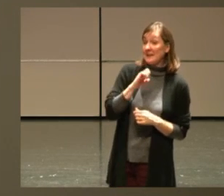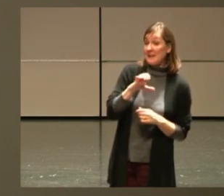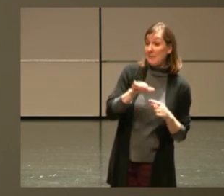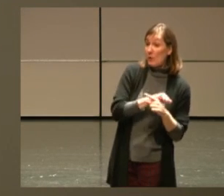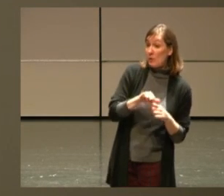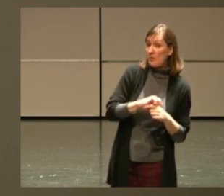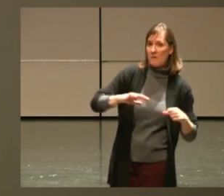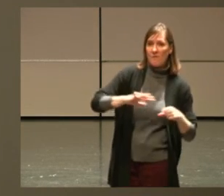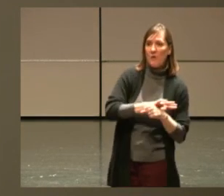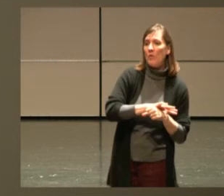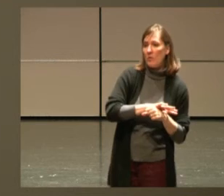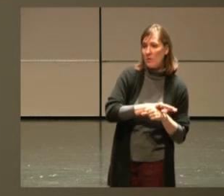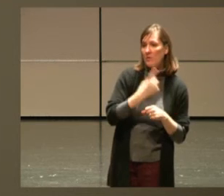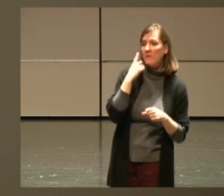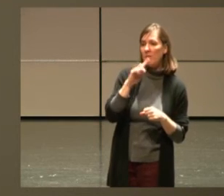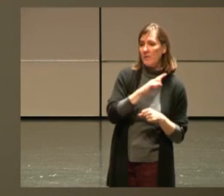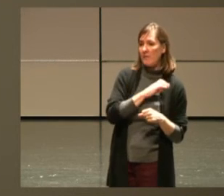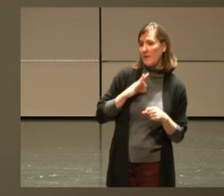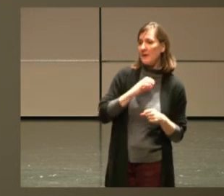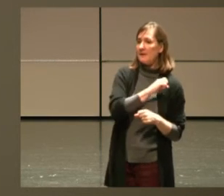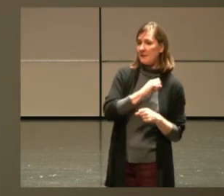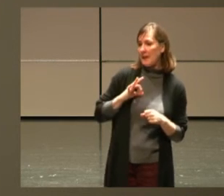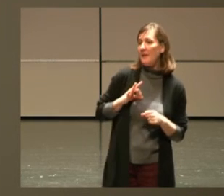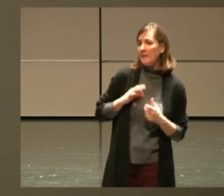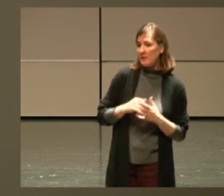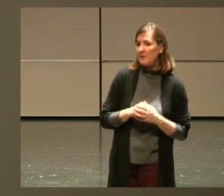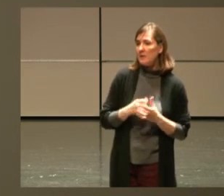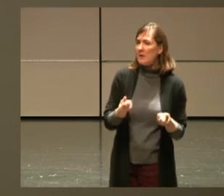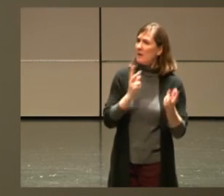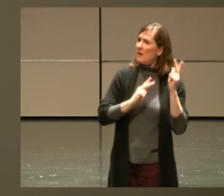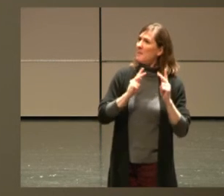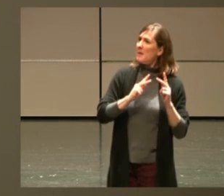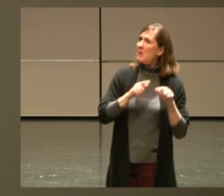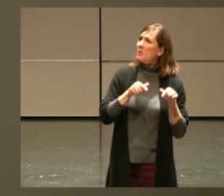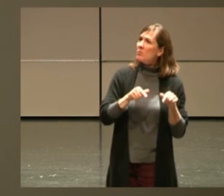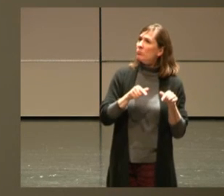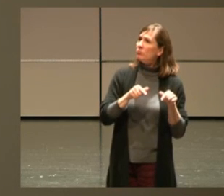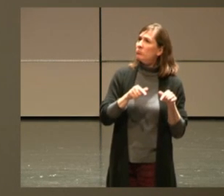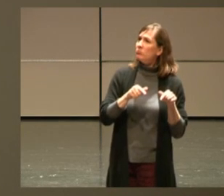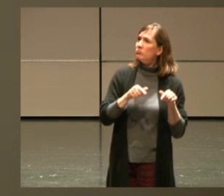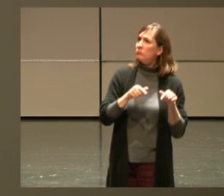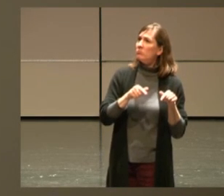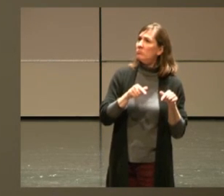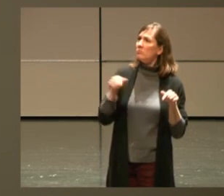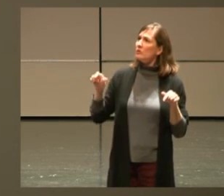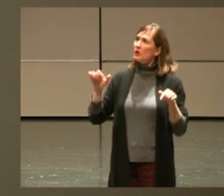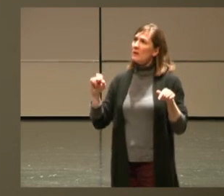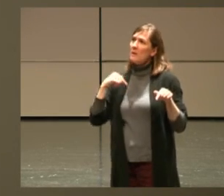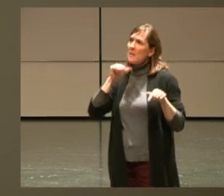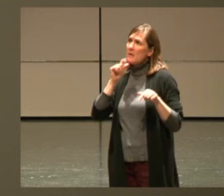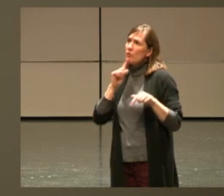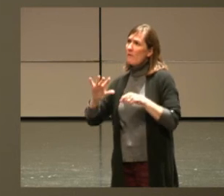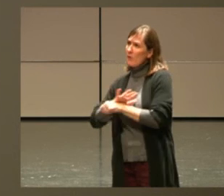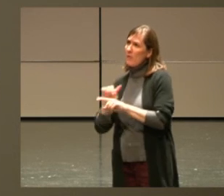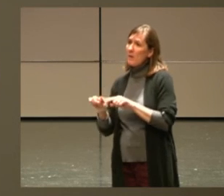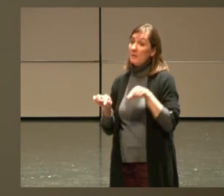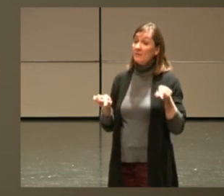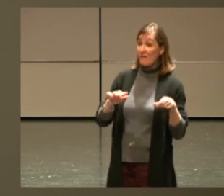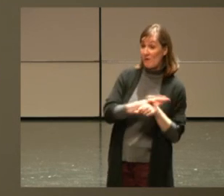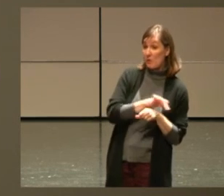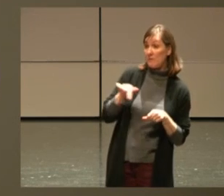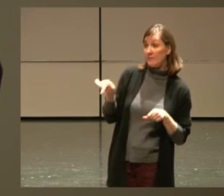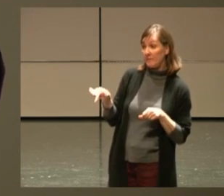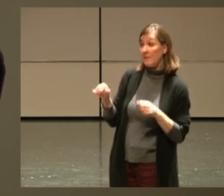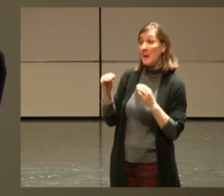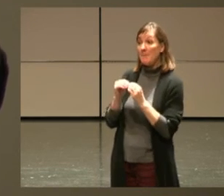full session. We had, I don't know how many people, it wasn't completely full in January, but we'll have more training sessions. Our student association